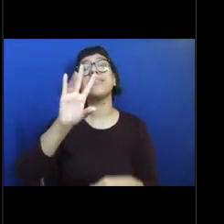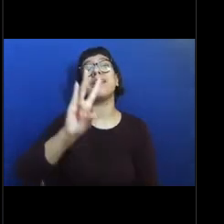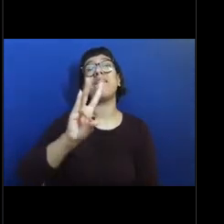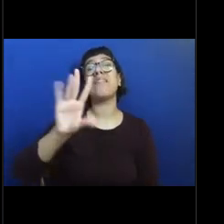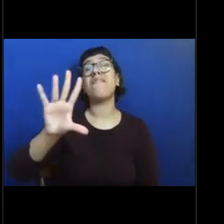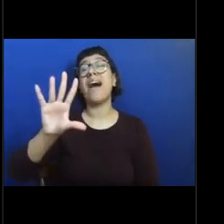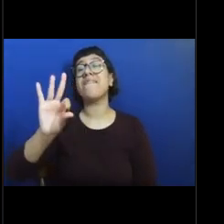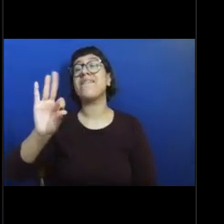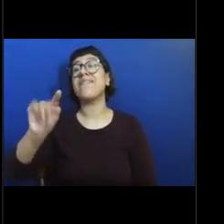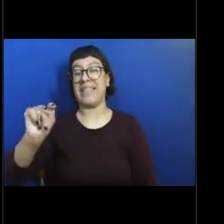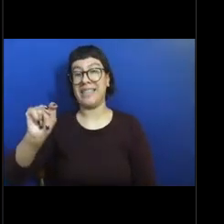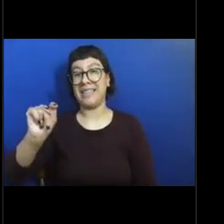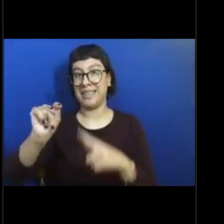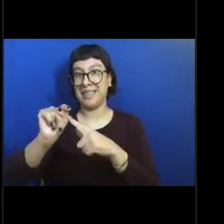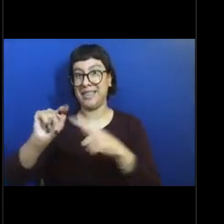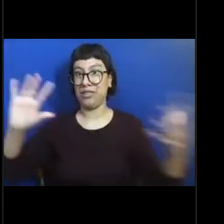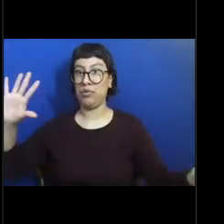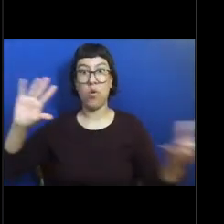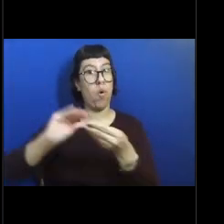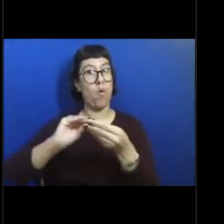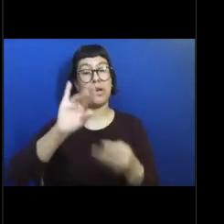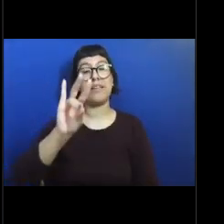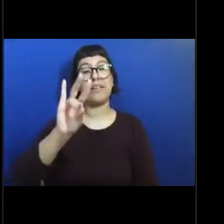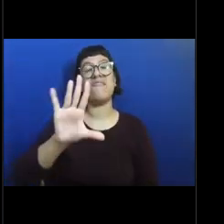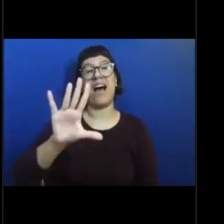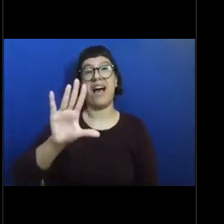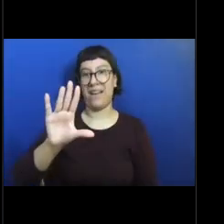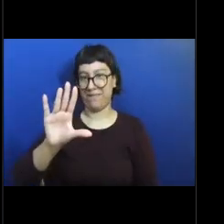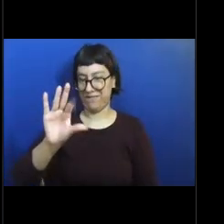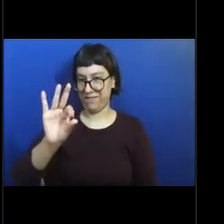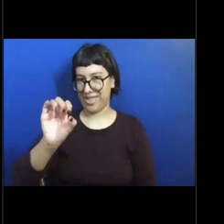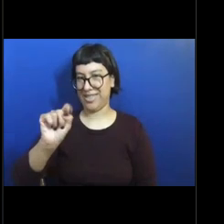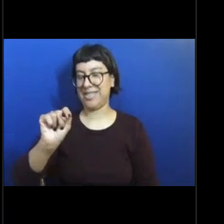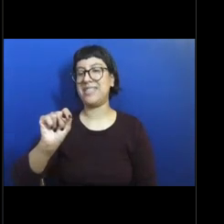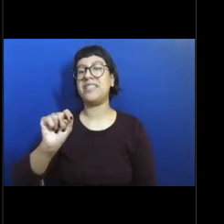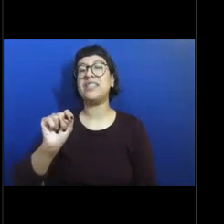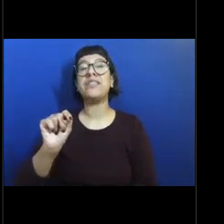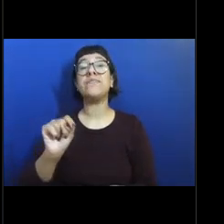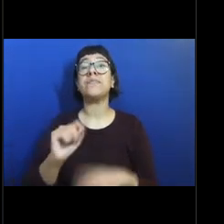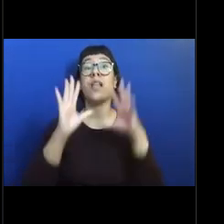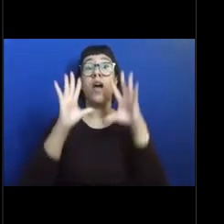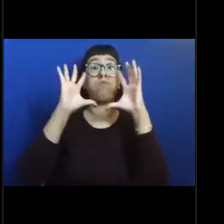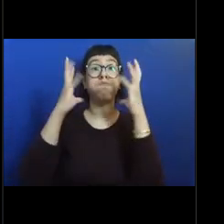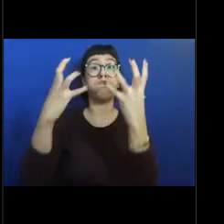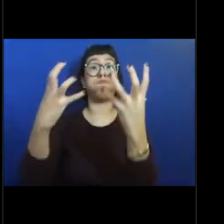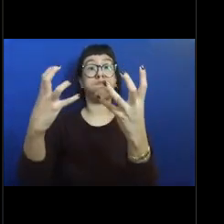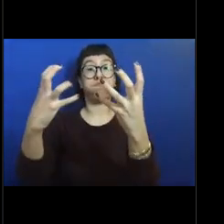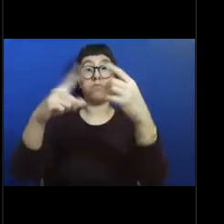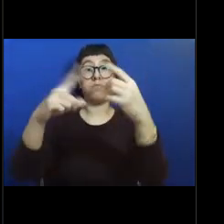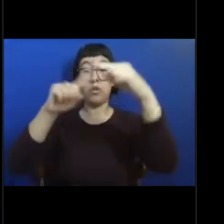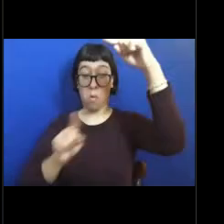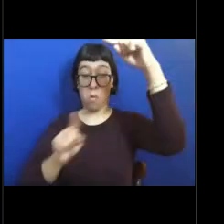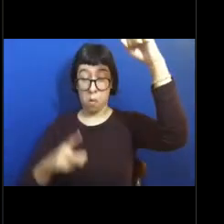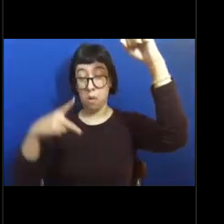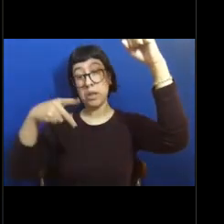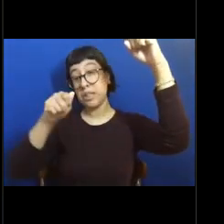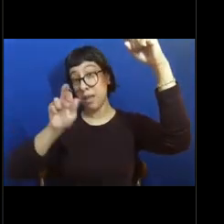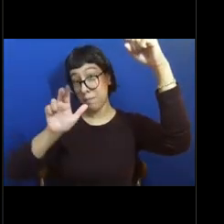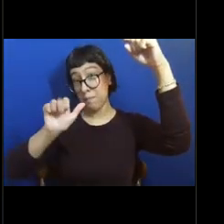string total when we're tying it together. So from the balloon to the parachute, that's about